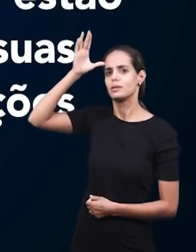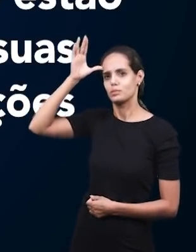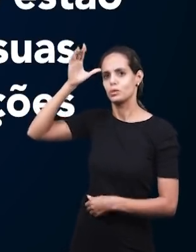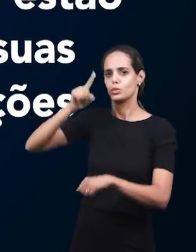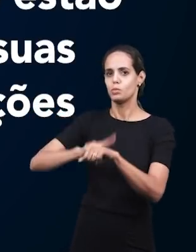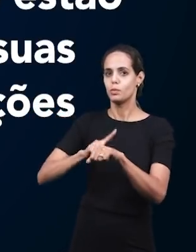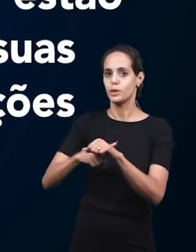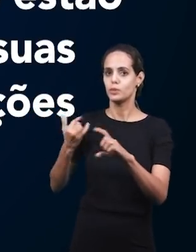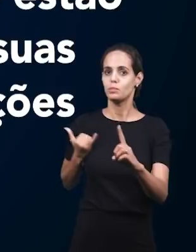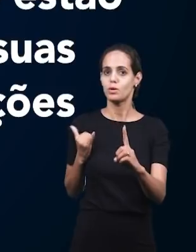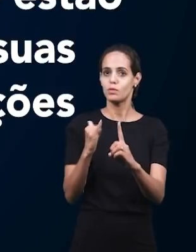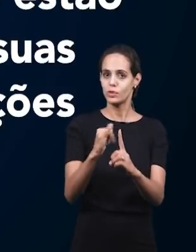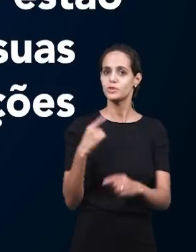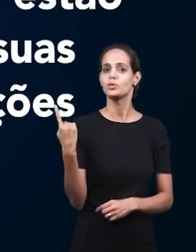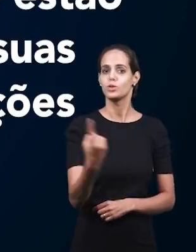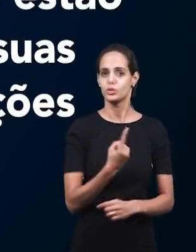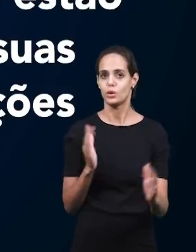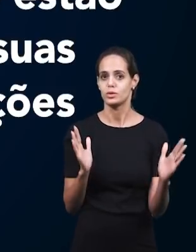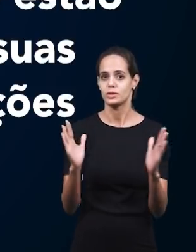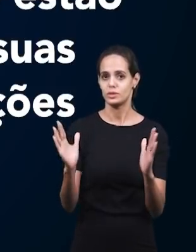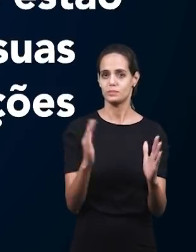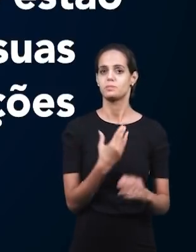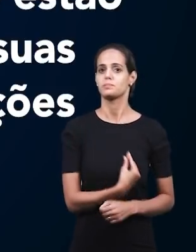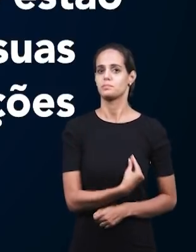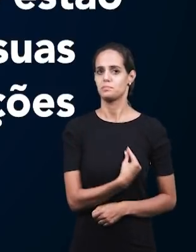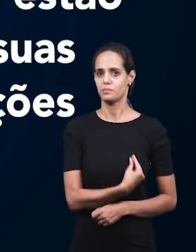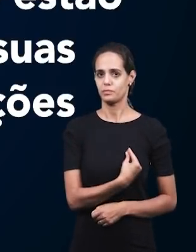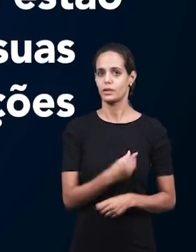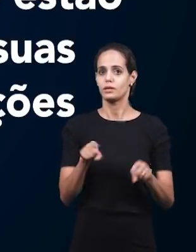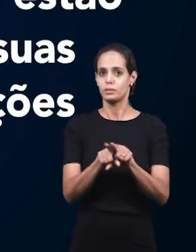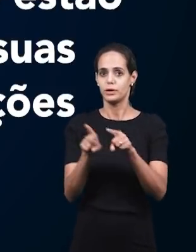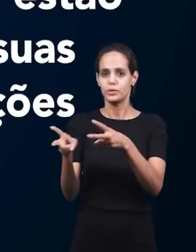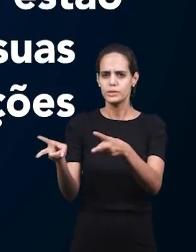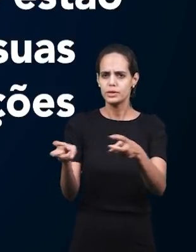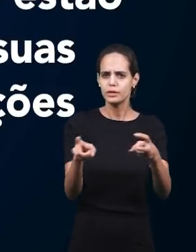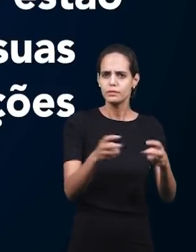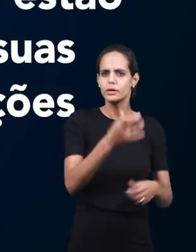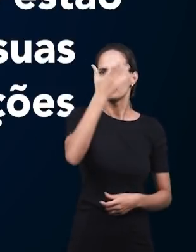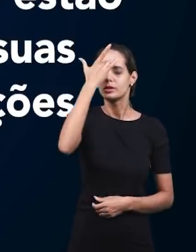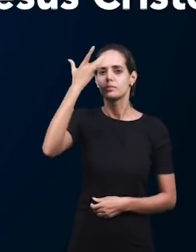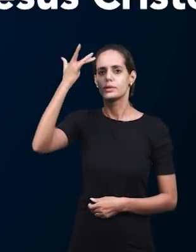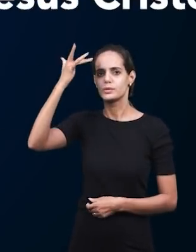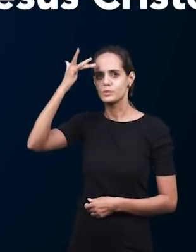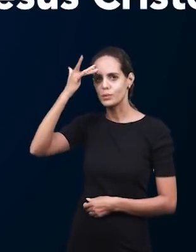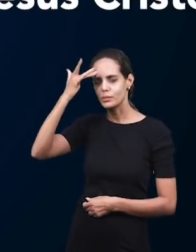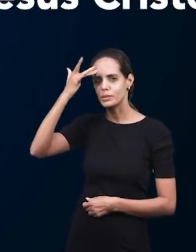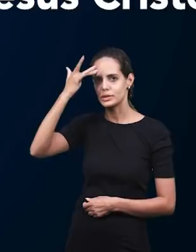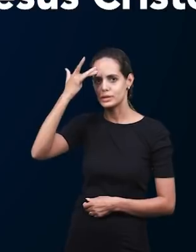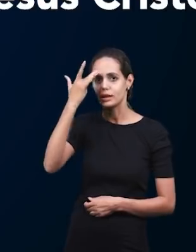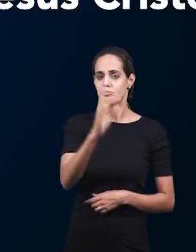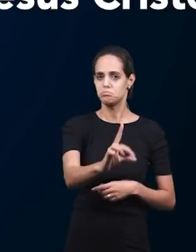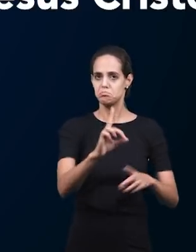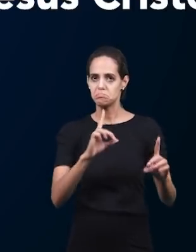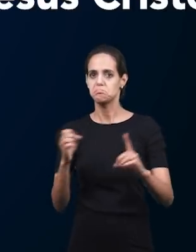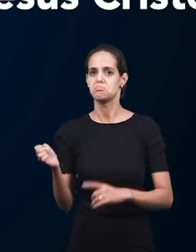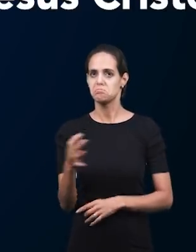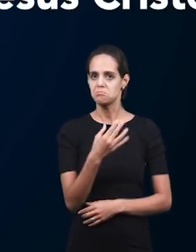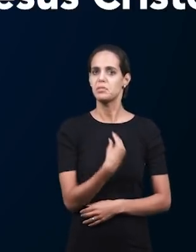are living. We are noticing that those who are sending their contributions, who are